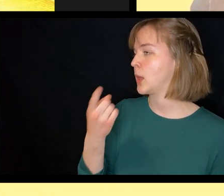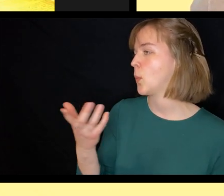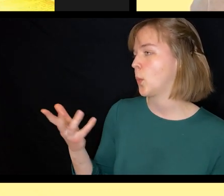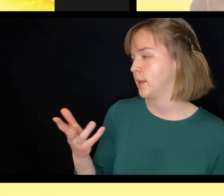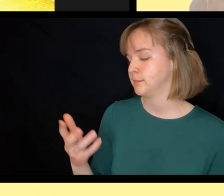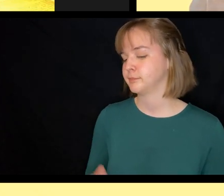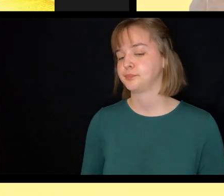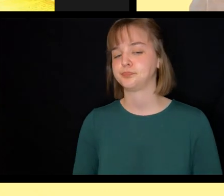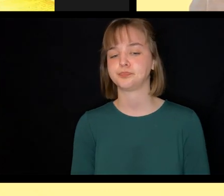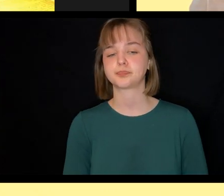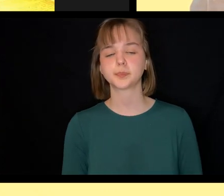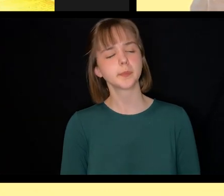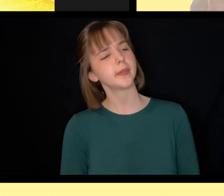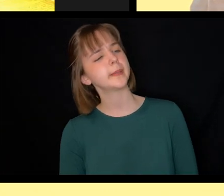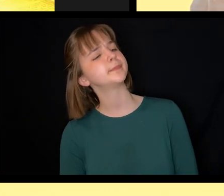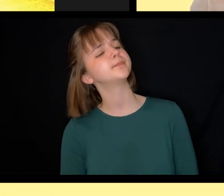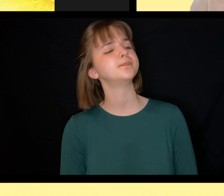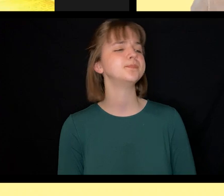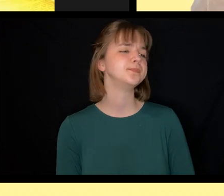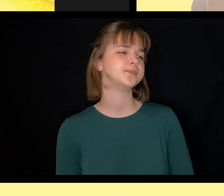self.